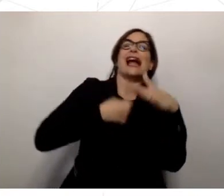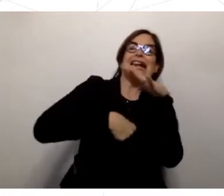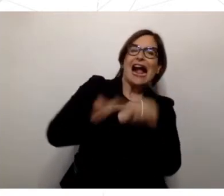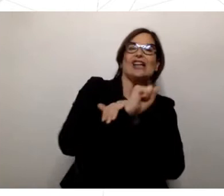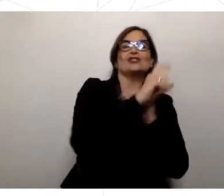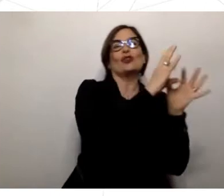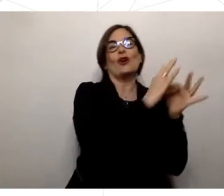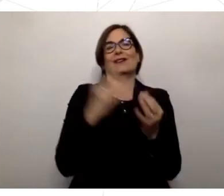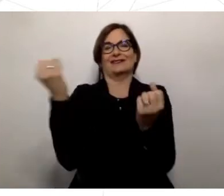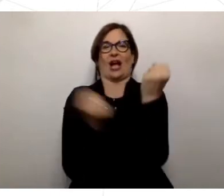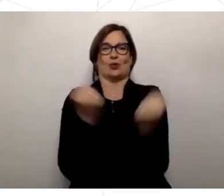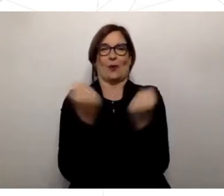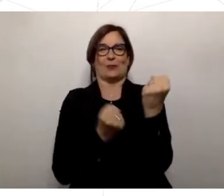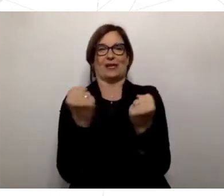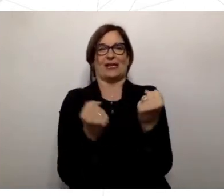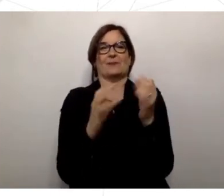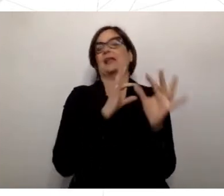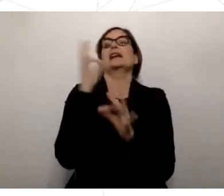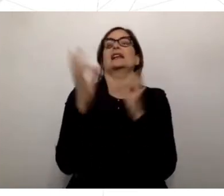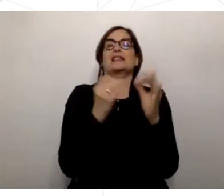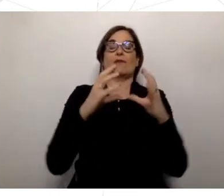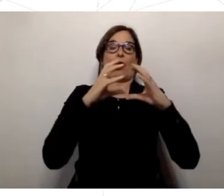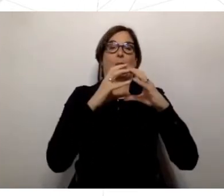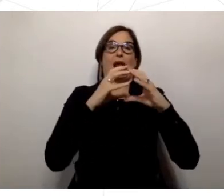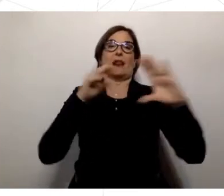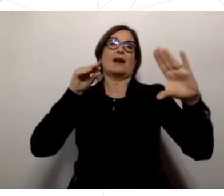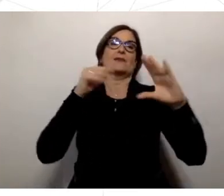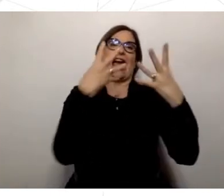goal is to get the ball in the net,